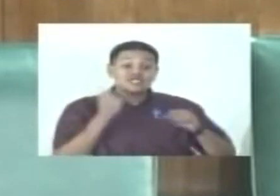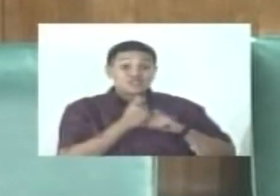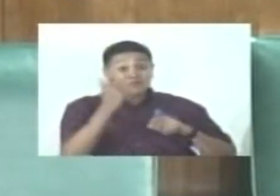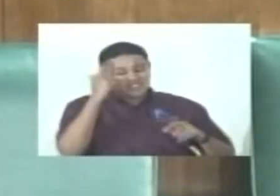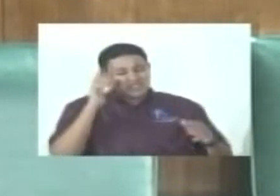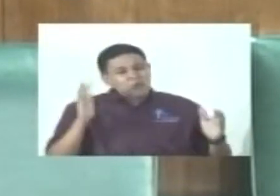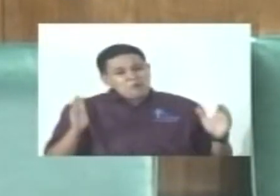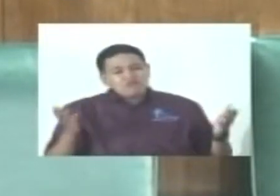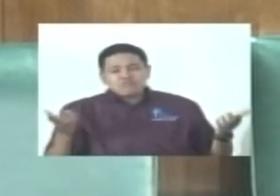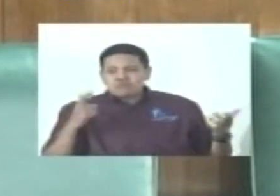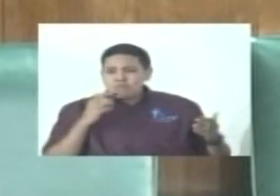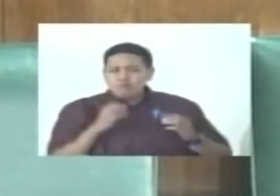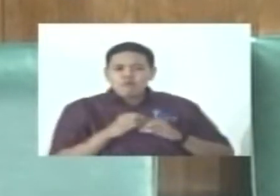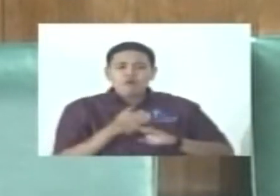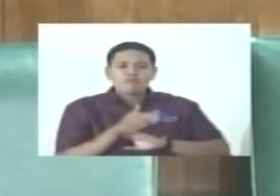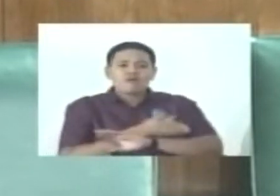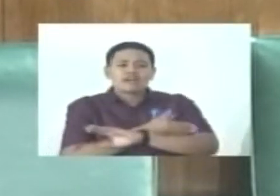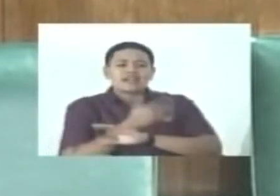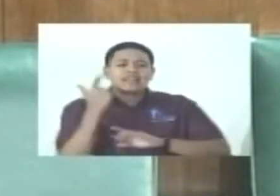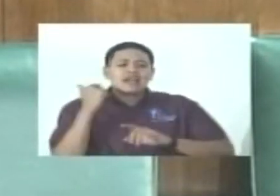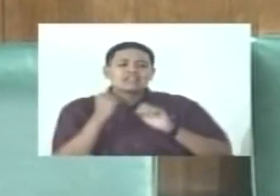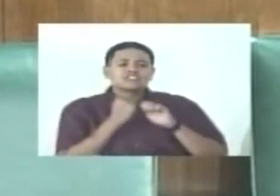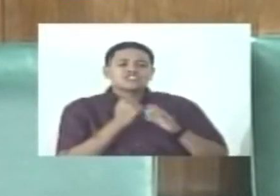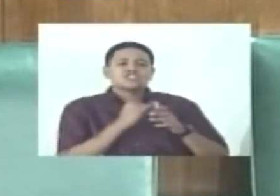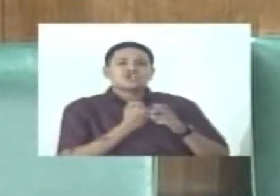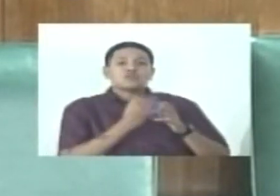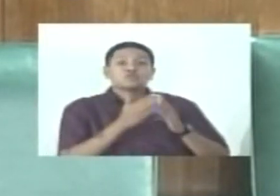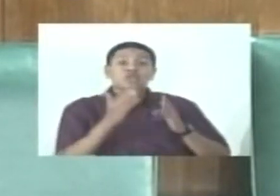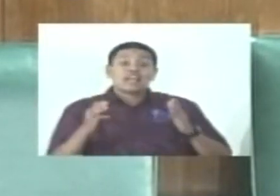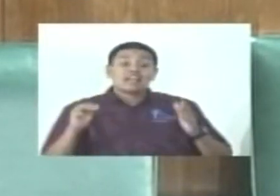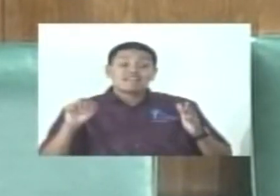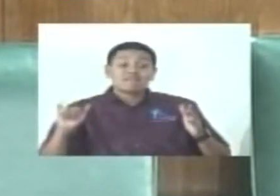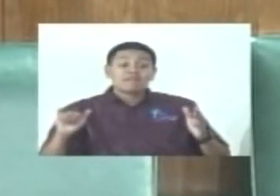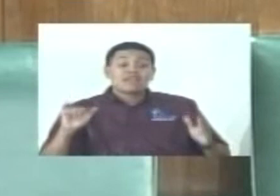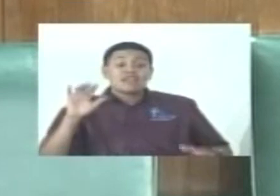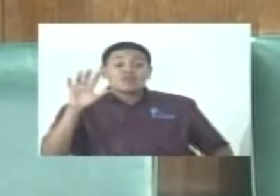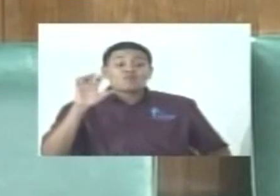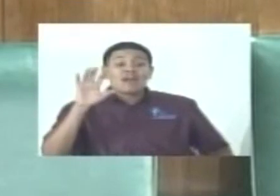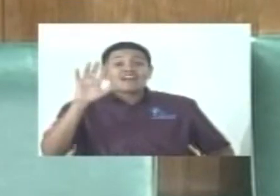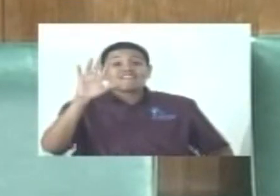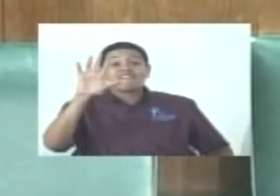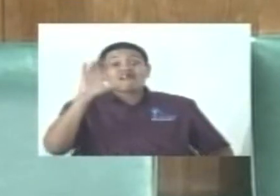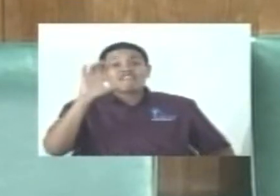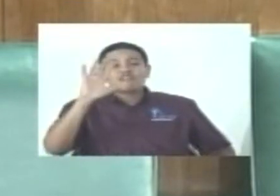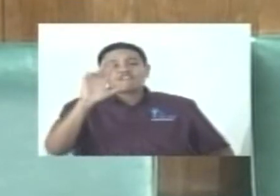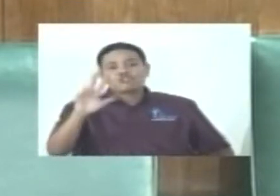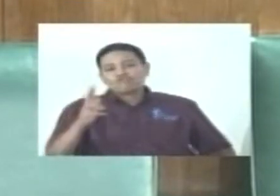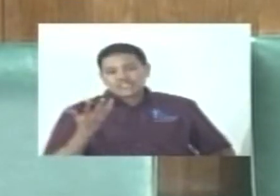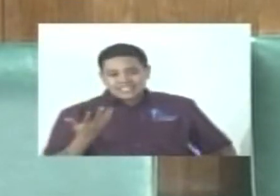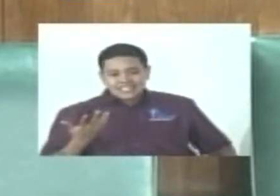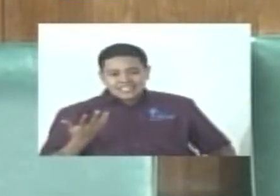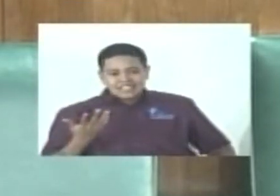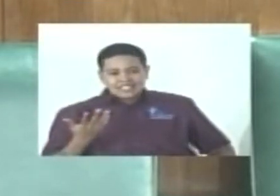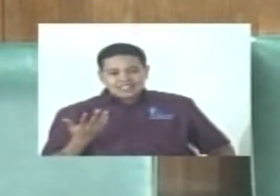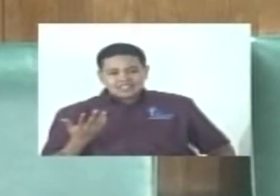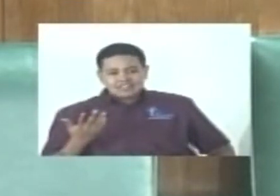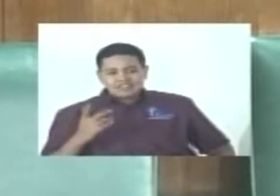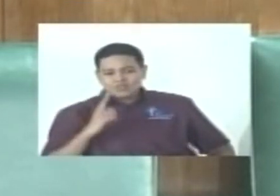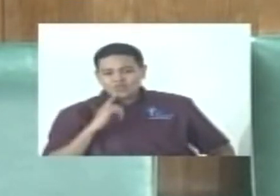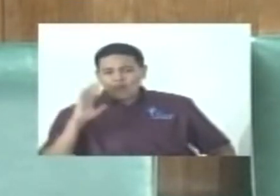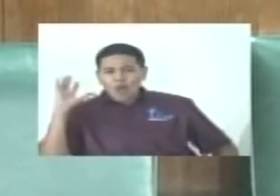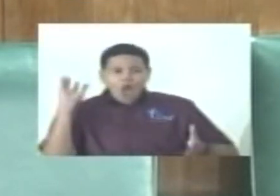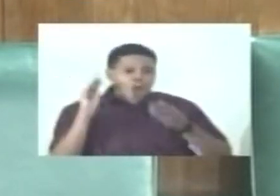Last year, at the same time, January to the end of May, was 553. So with all the